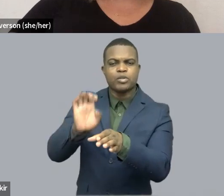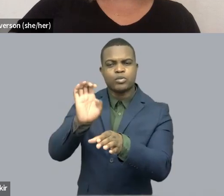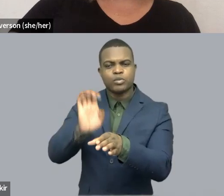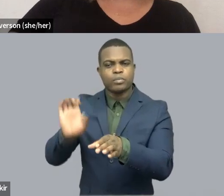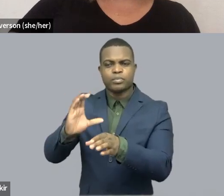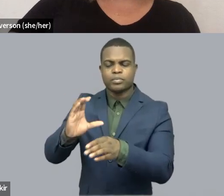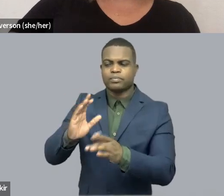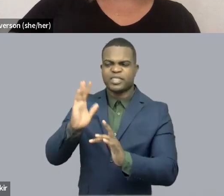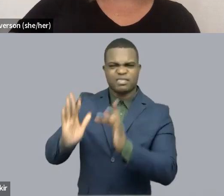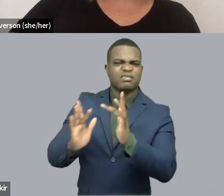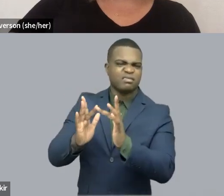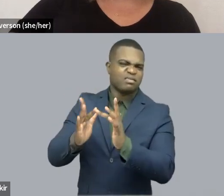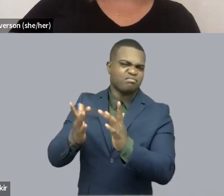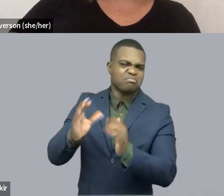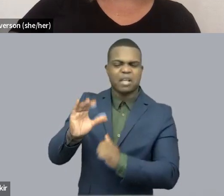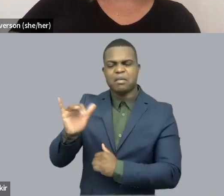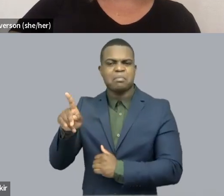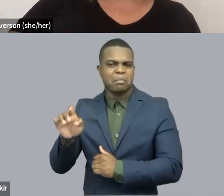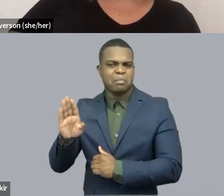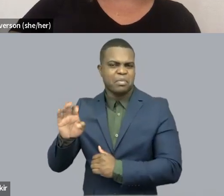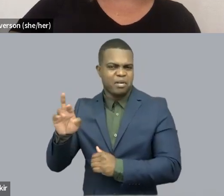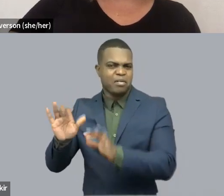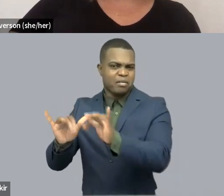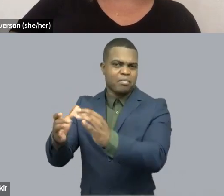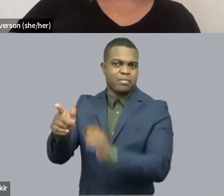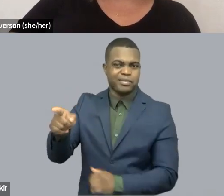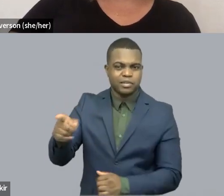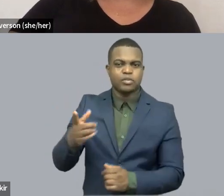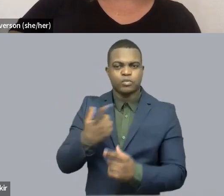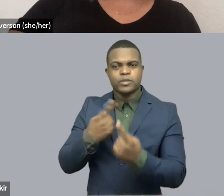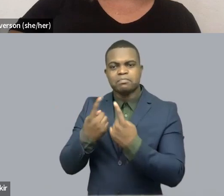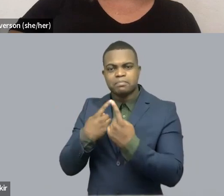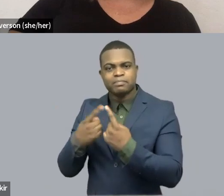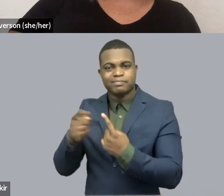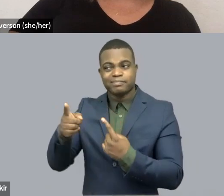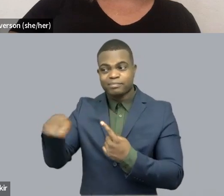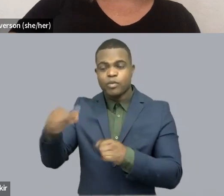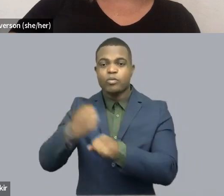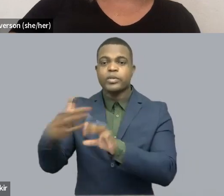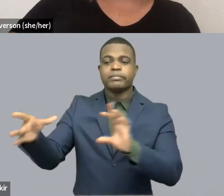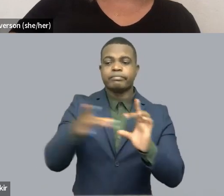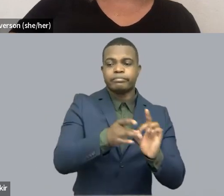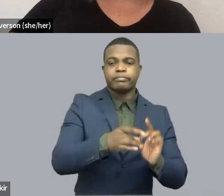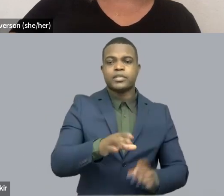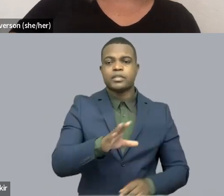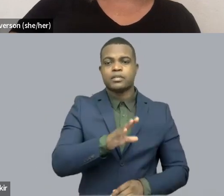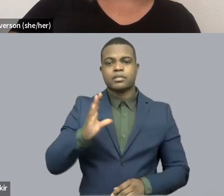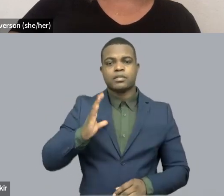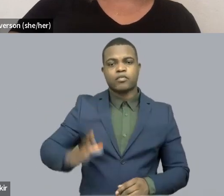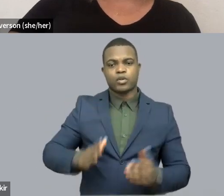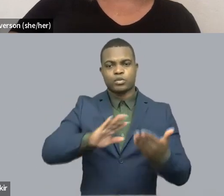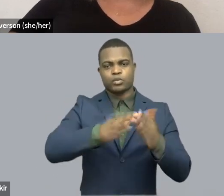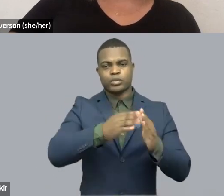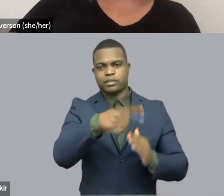is the role of the multi-stakeholder community in addressing, for example, the